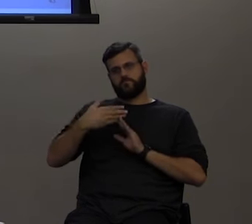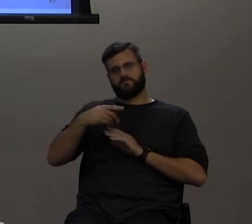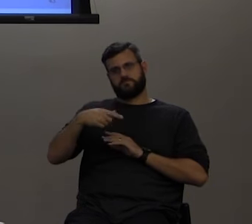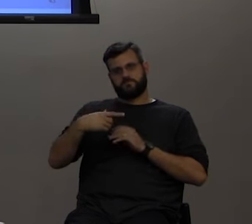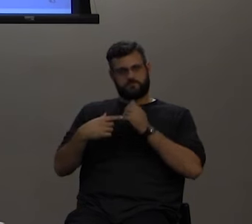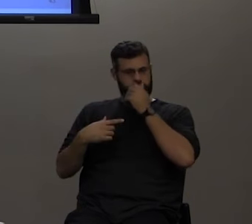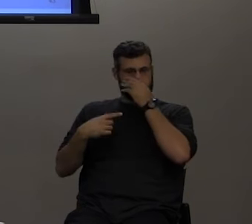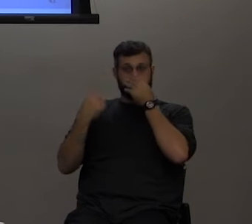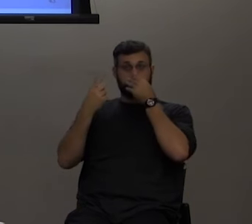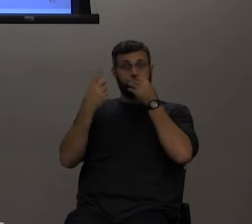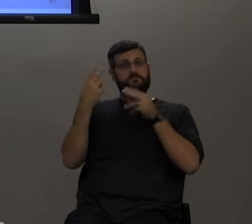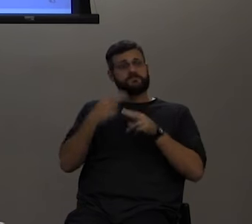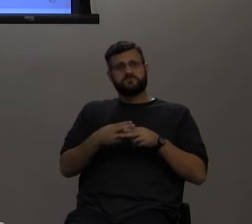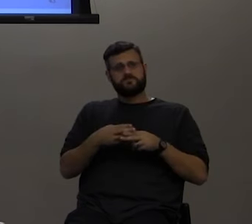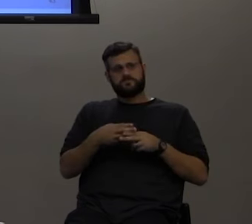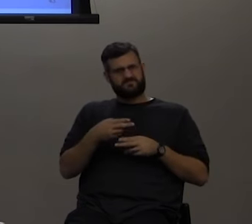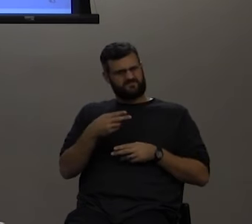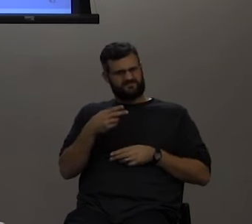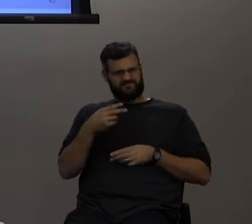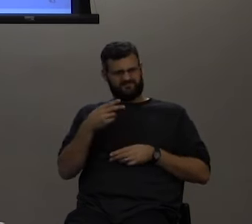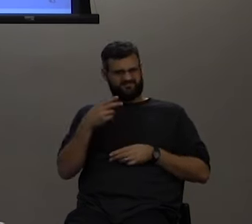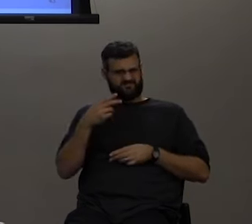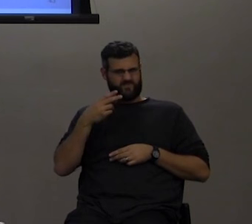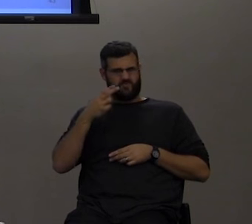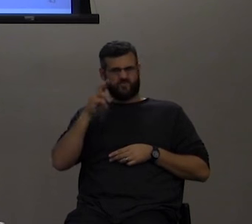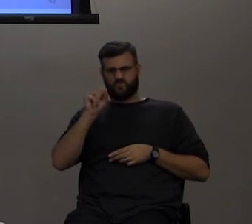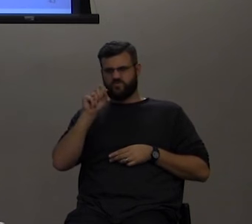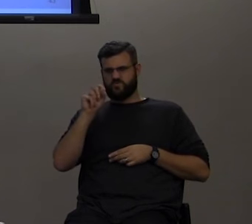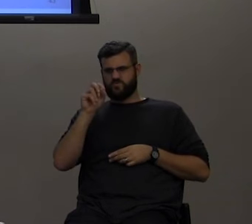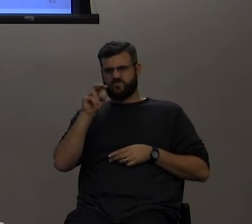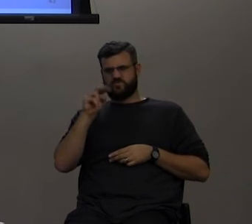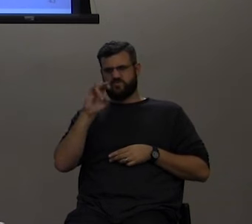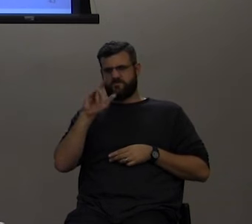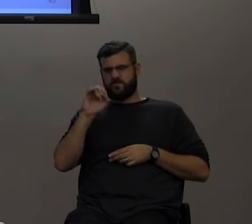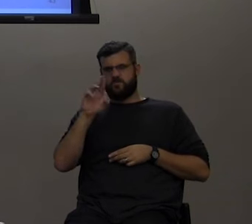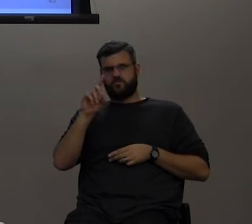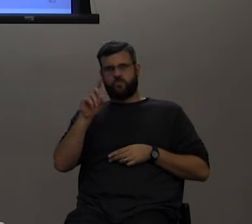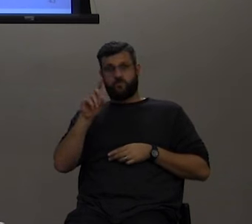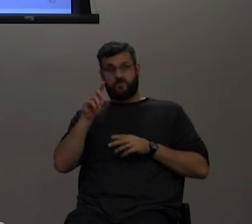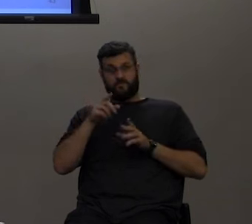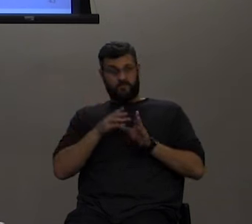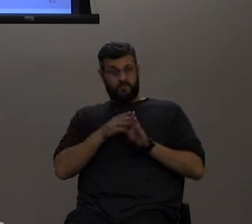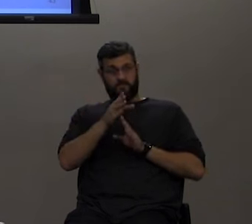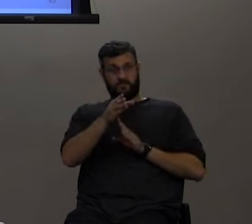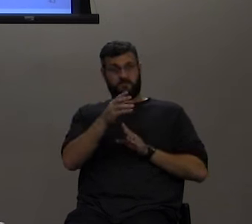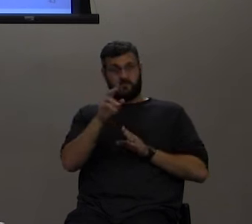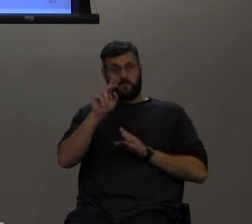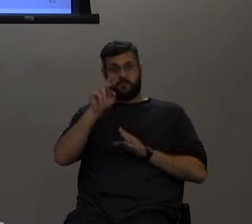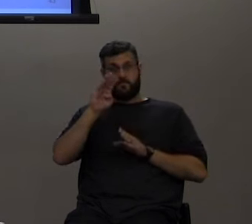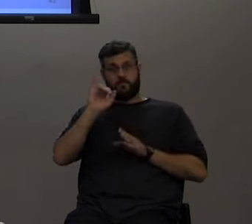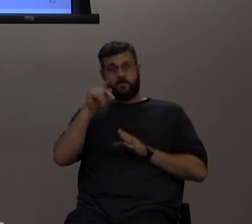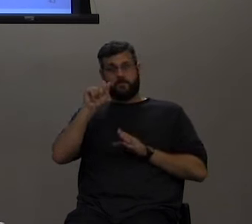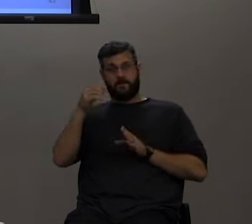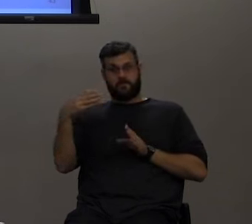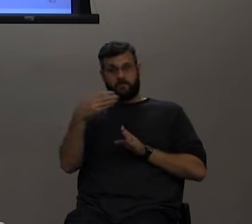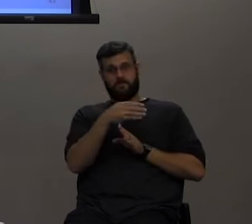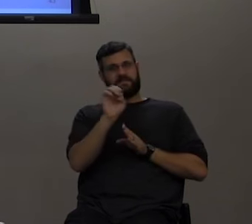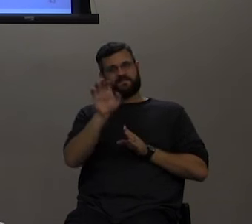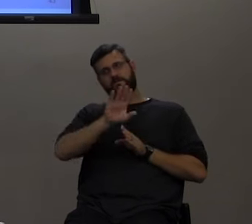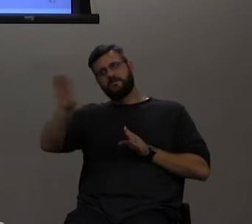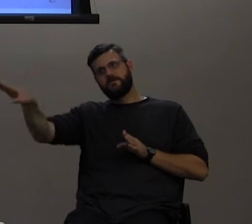fact that what about all that stuff east of Houstonville Road along the bypass? And while there are some infrastructure challenges there,